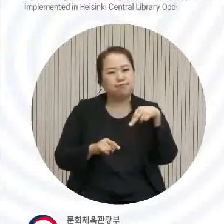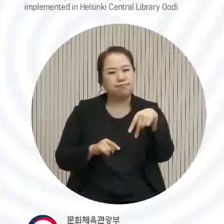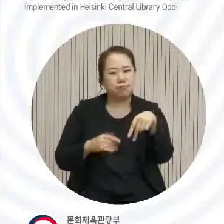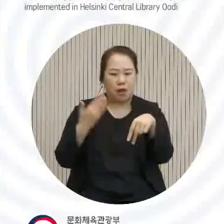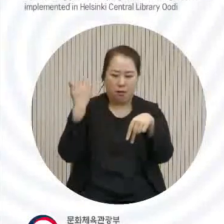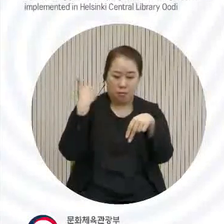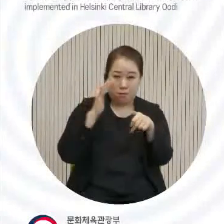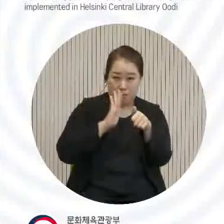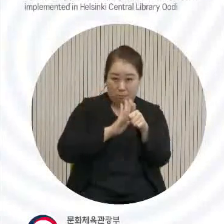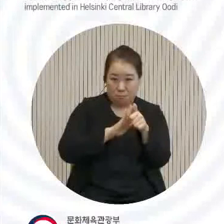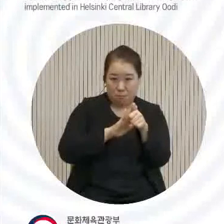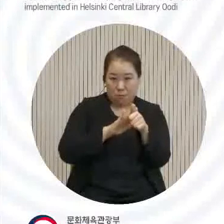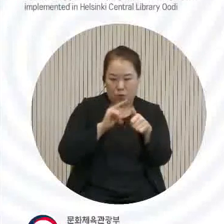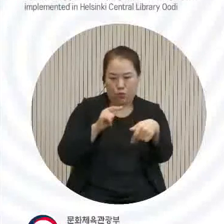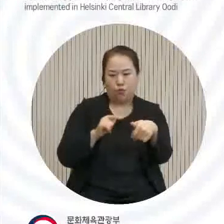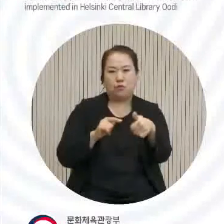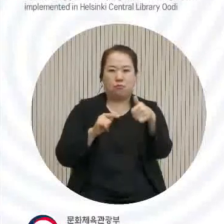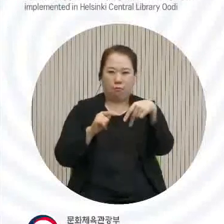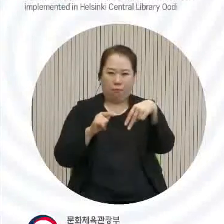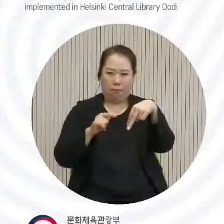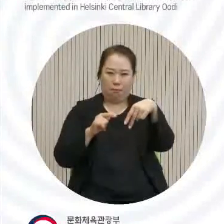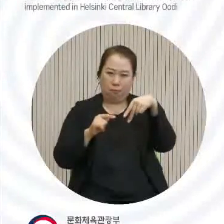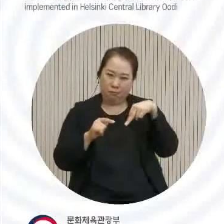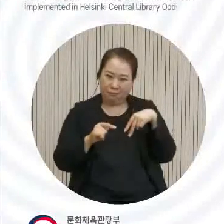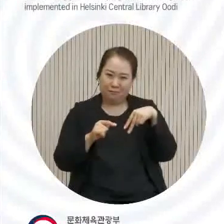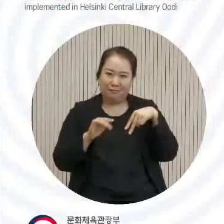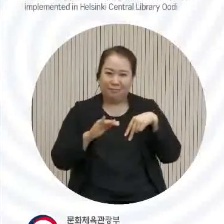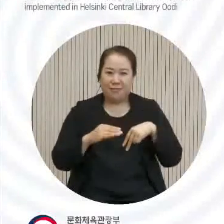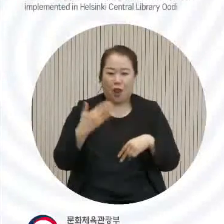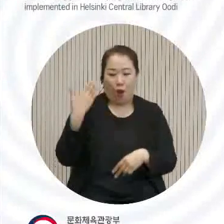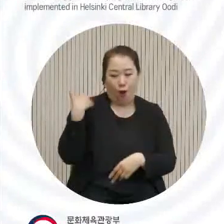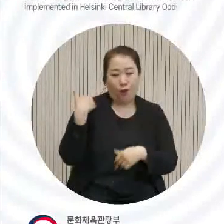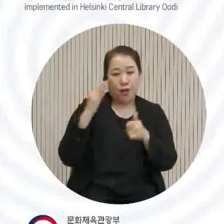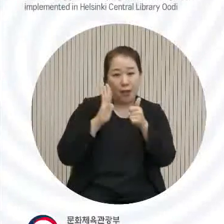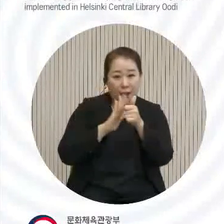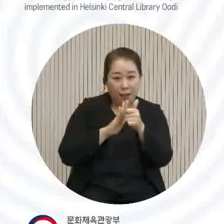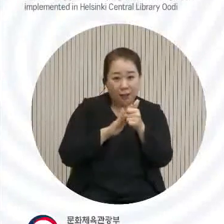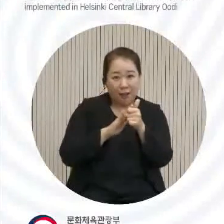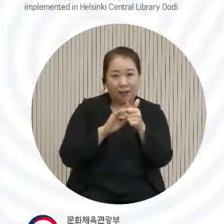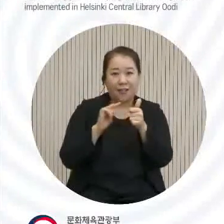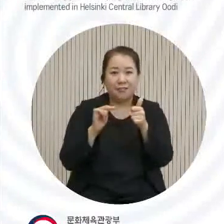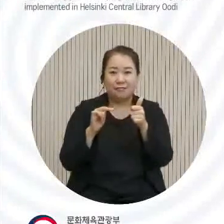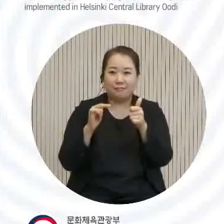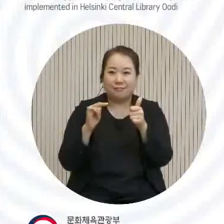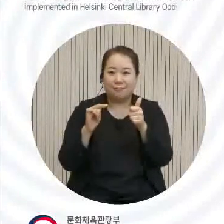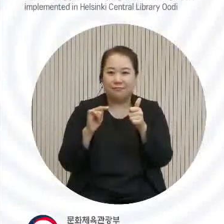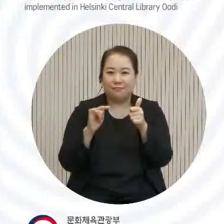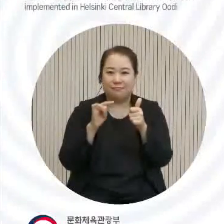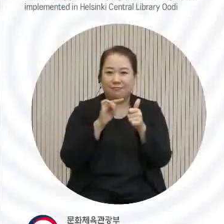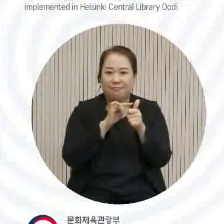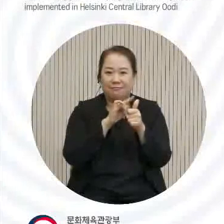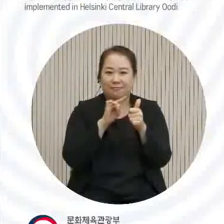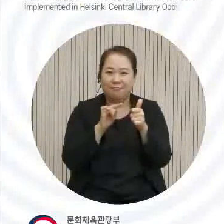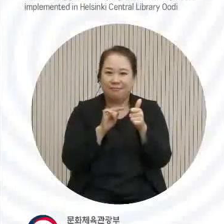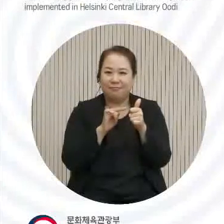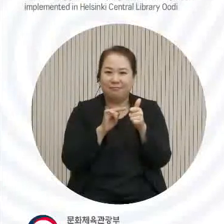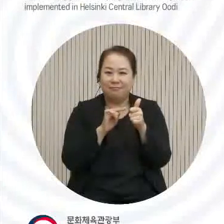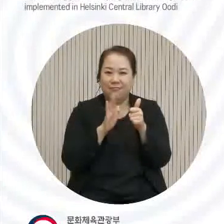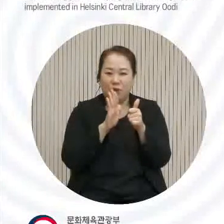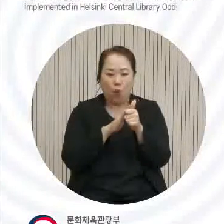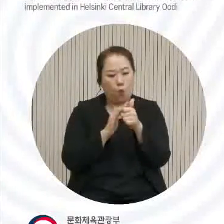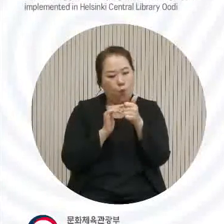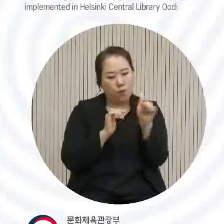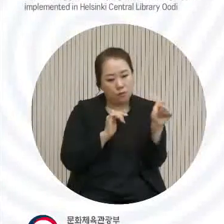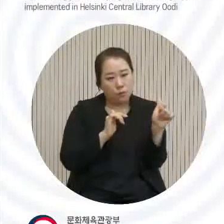backwards, and taps on the shoulders command the kid to take one step left or one step right,